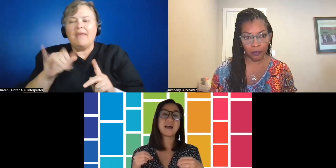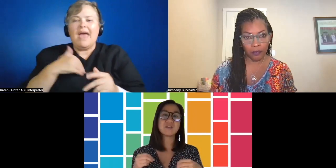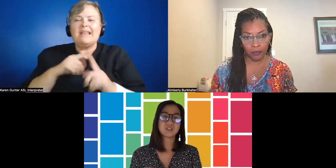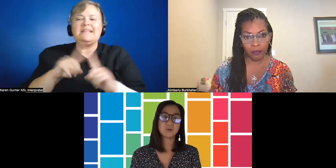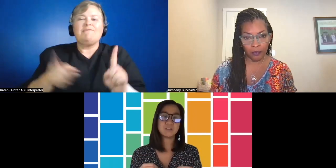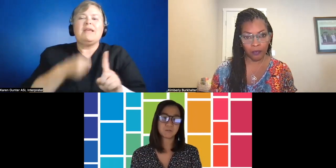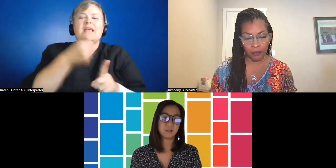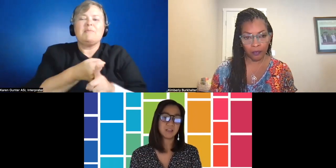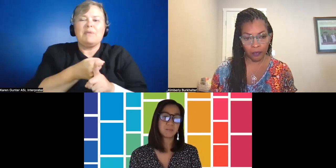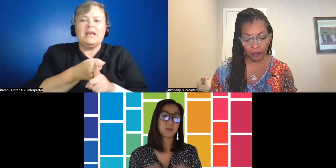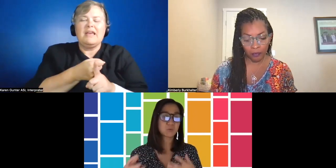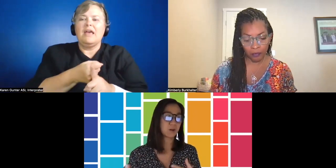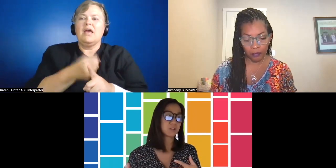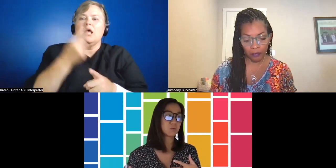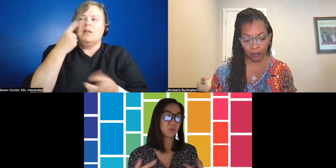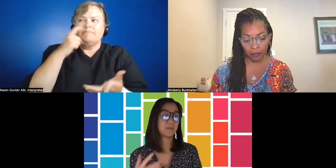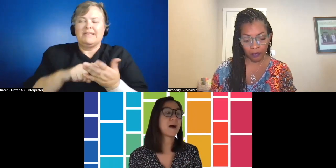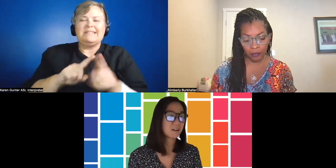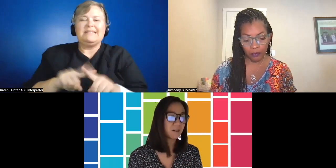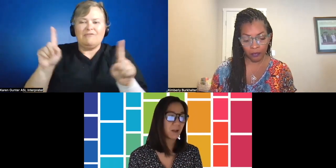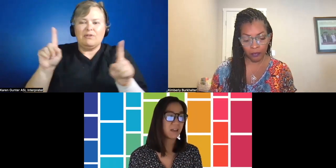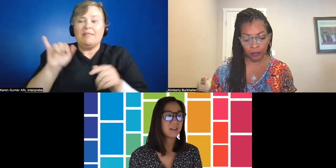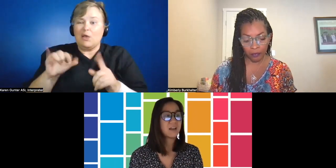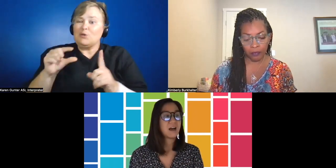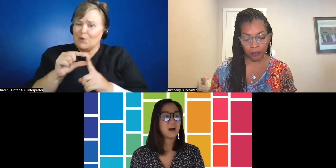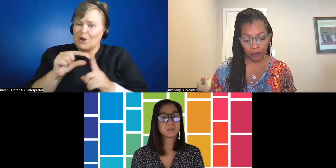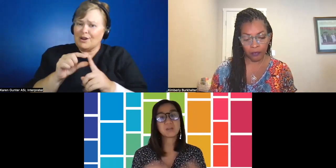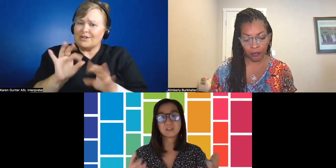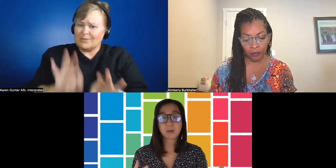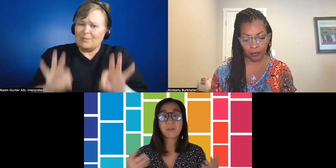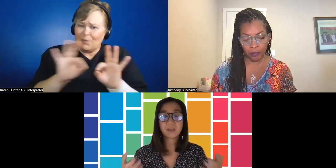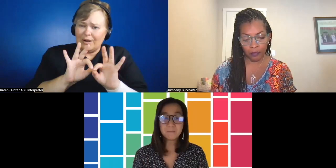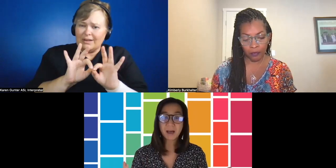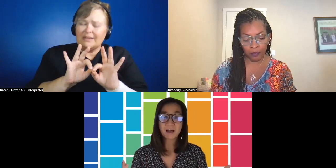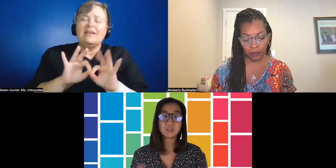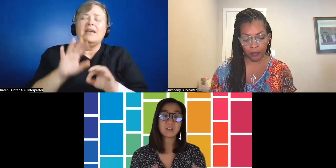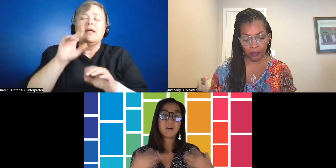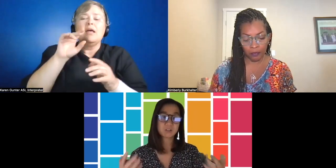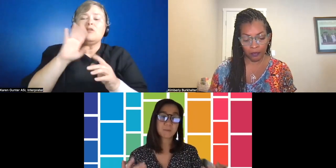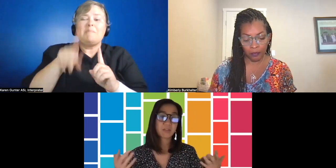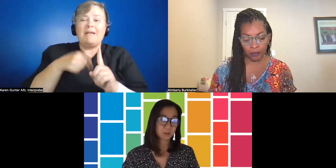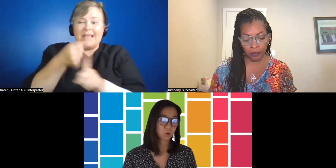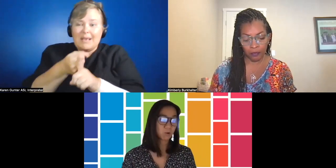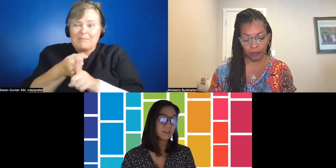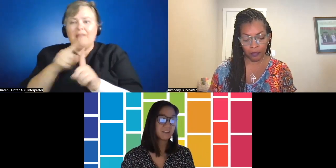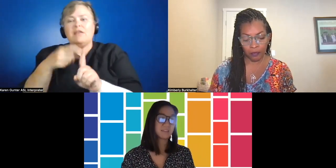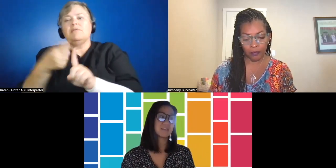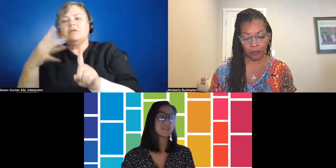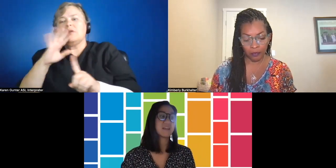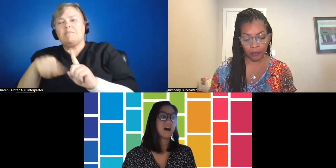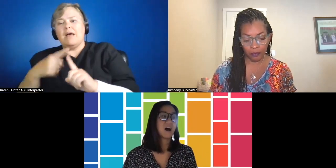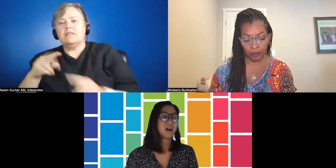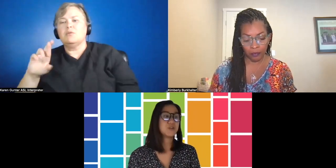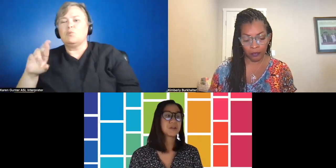It lands so differently, but those words really matter, right? So again, talking about the impact, you can also talk about that rhetorical